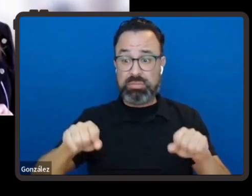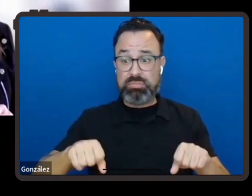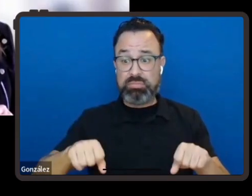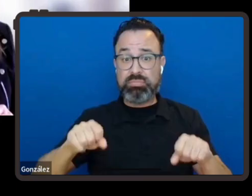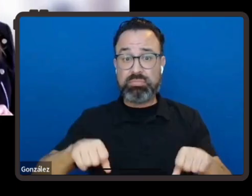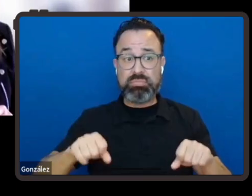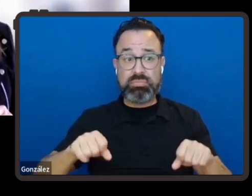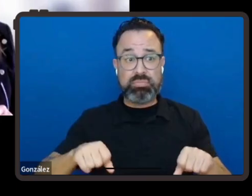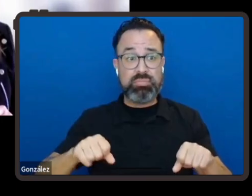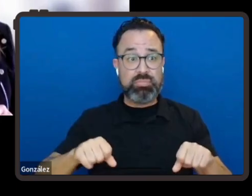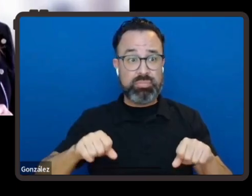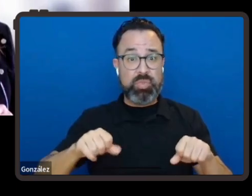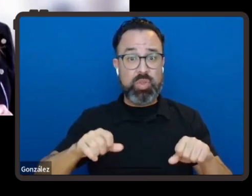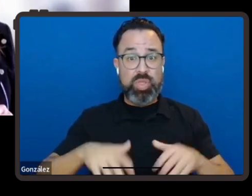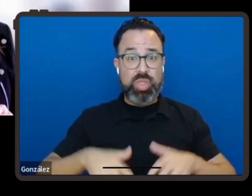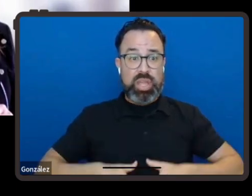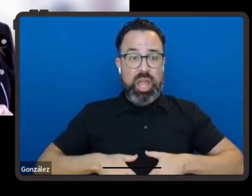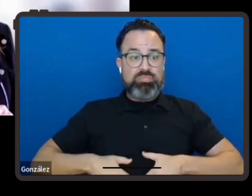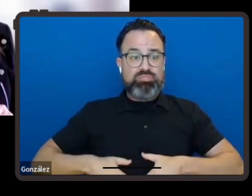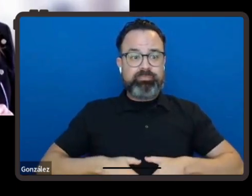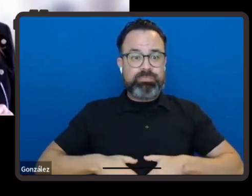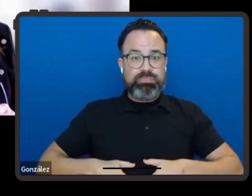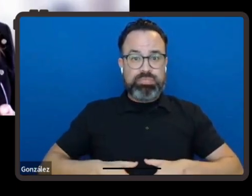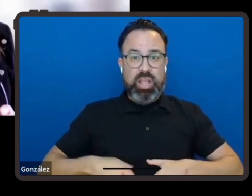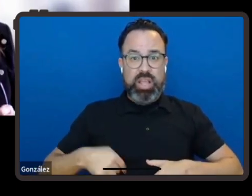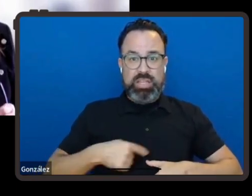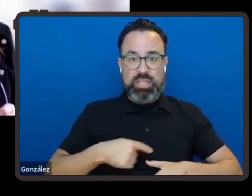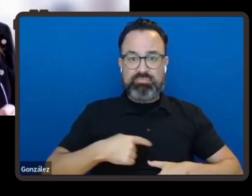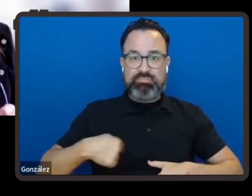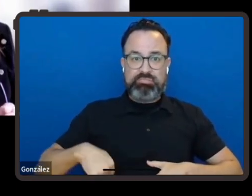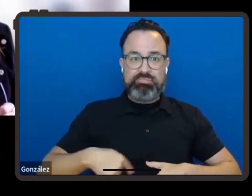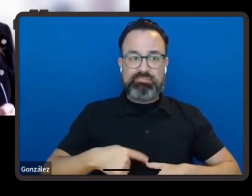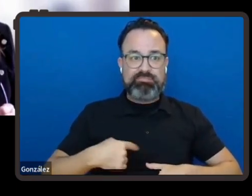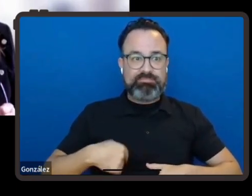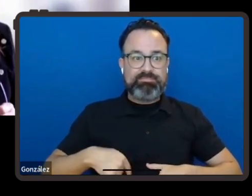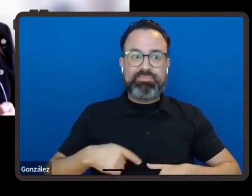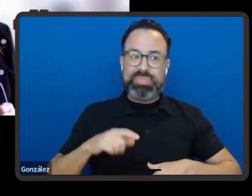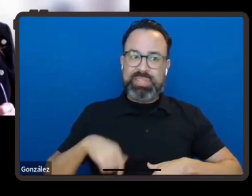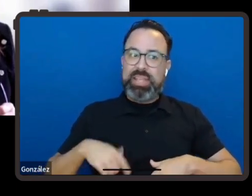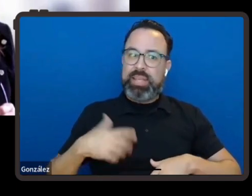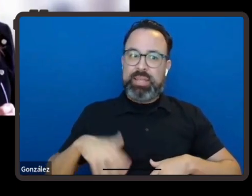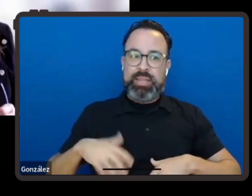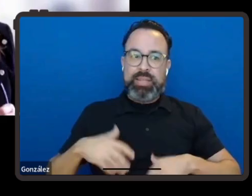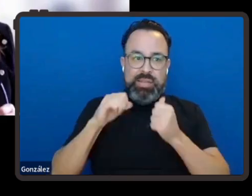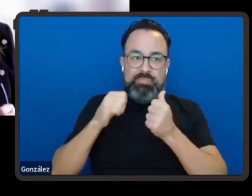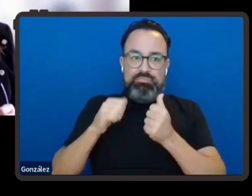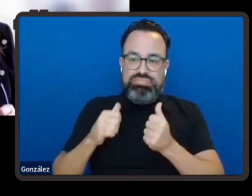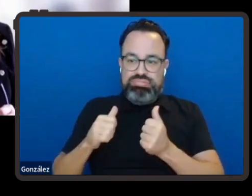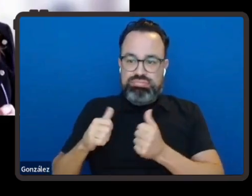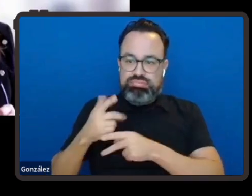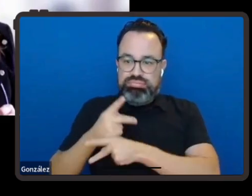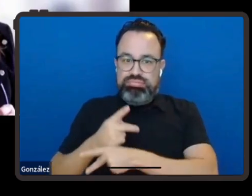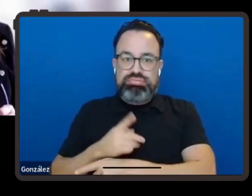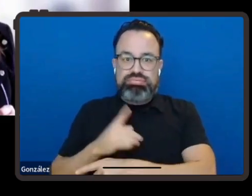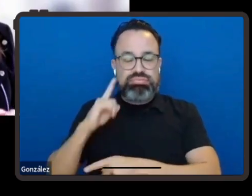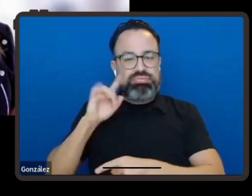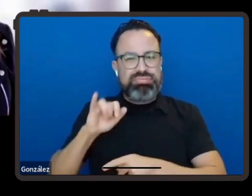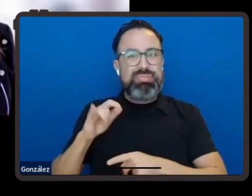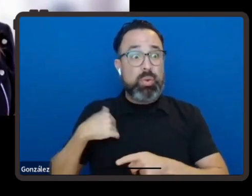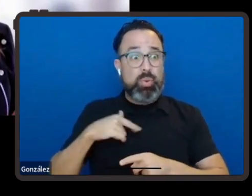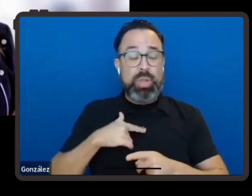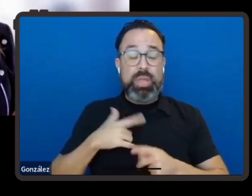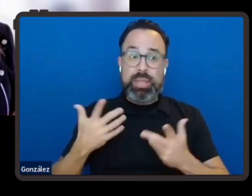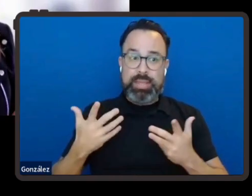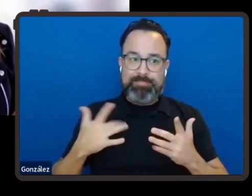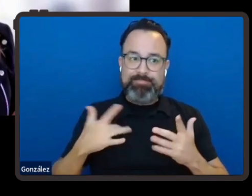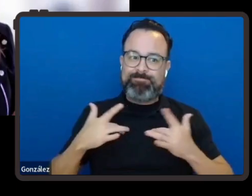think the gut stuff can deteriorate, and I think this is what we've been worried about and seeing, and this is where